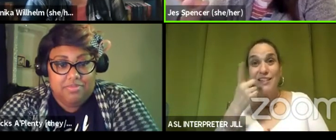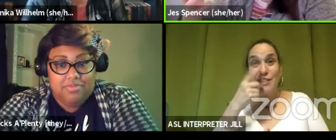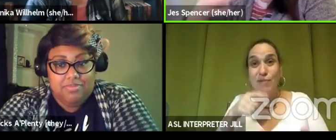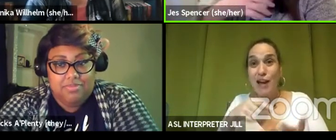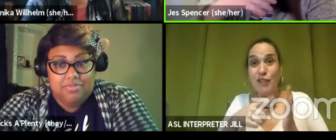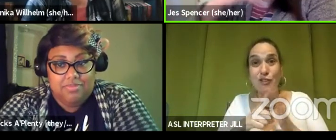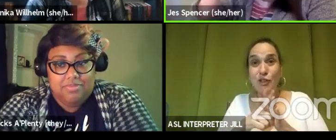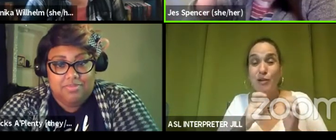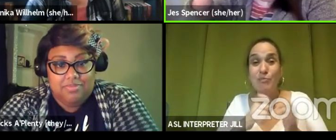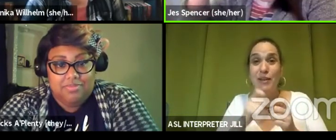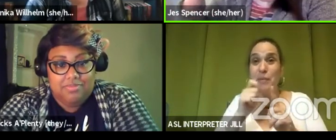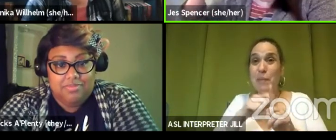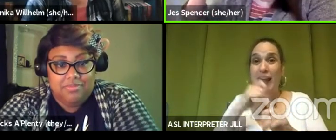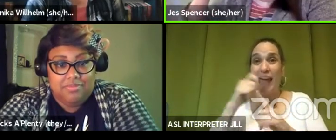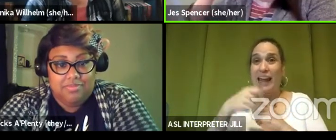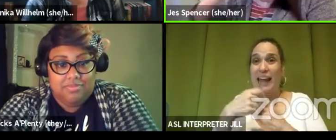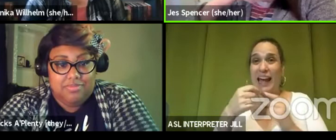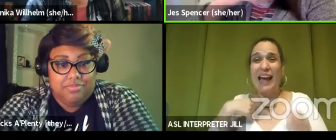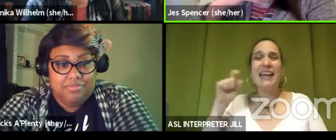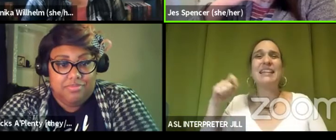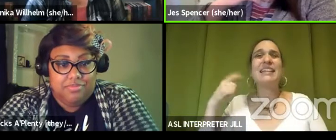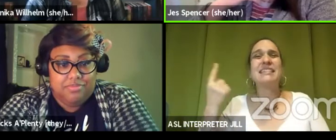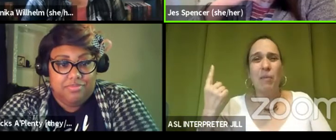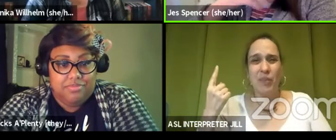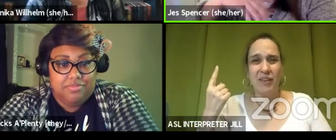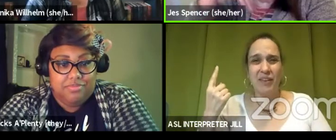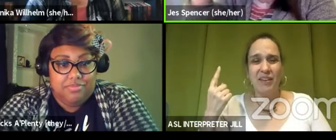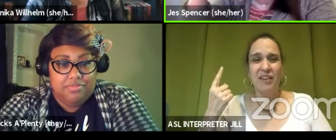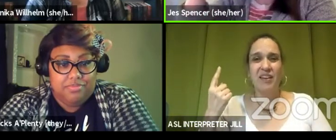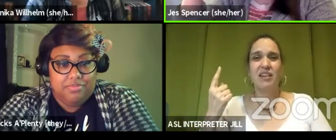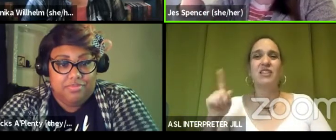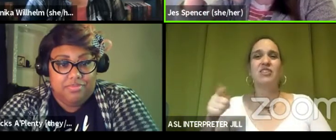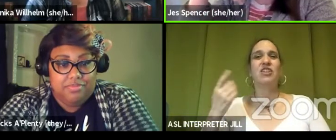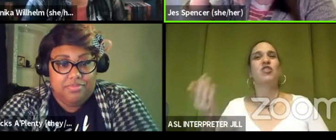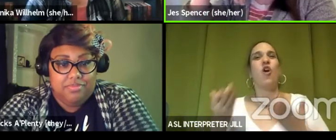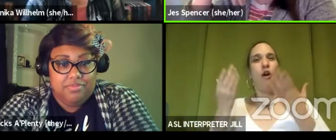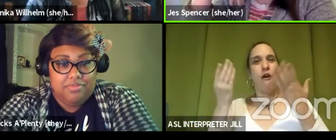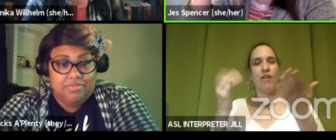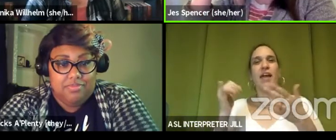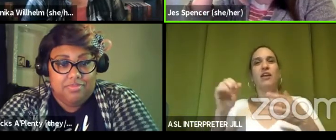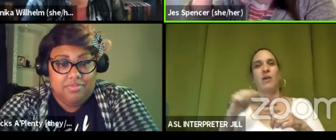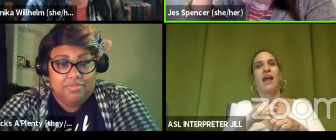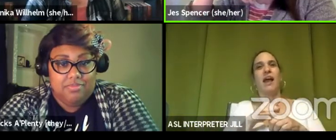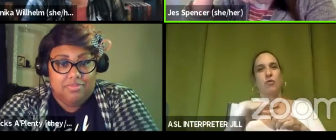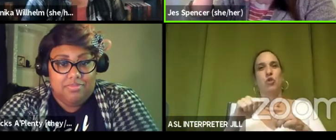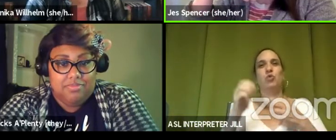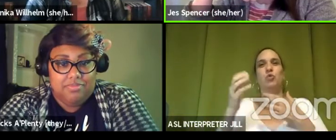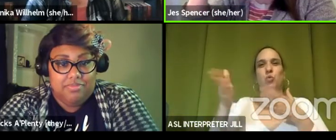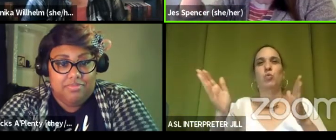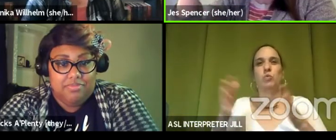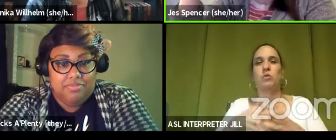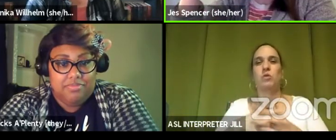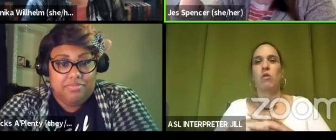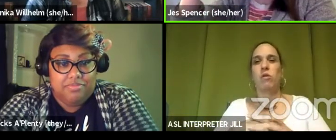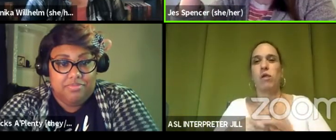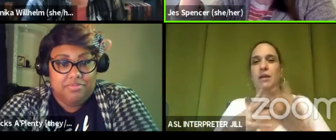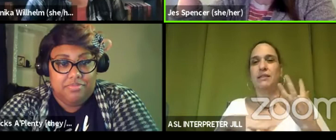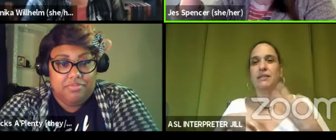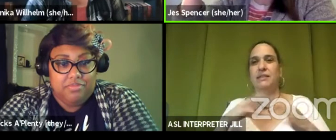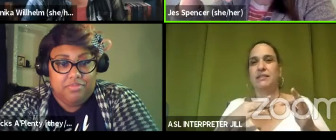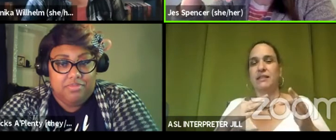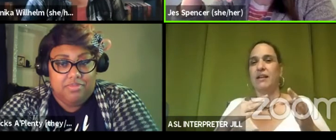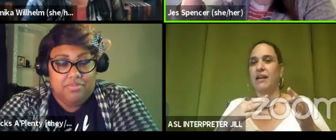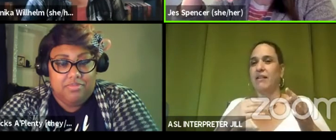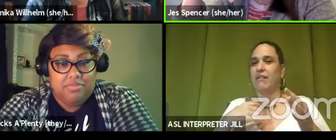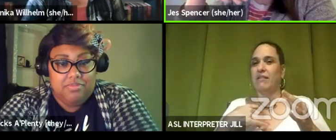need something. Just to offer this is you can have a rehearsal room and instead of taking a 5 or